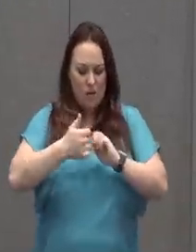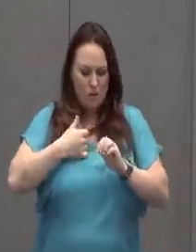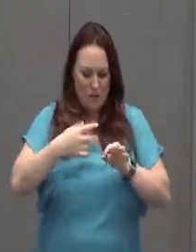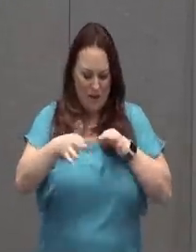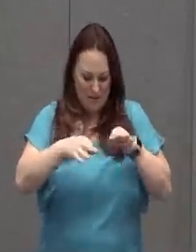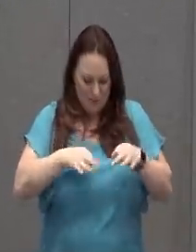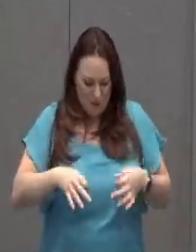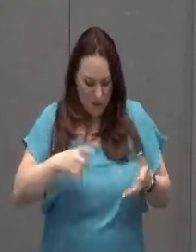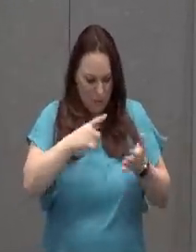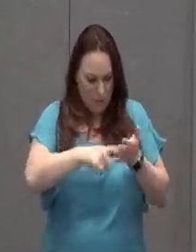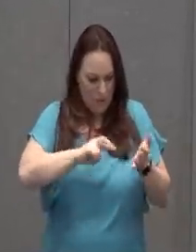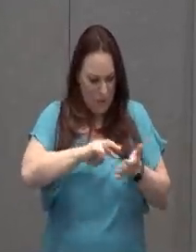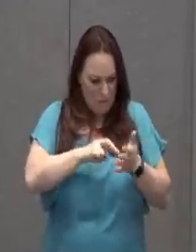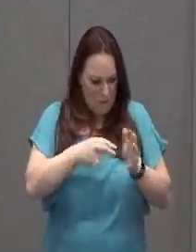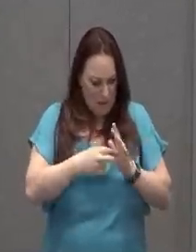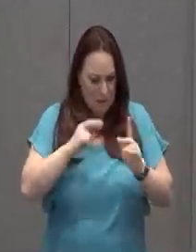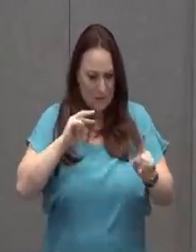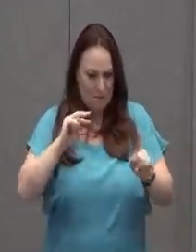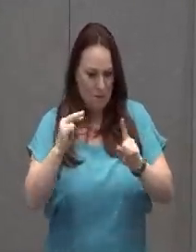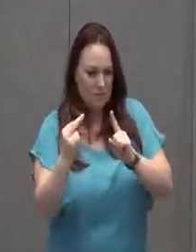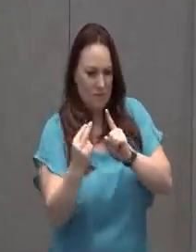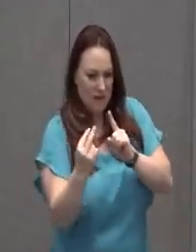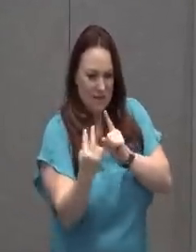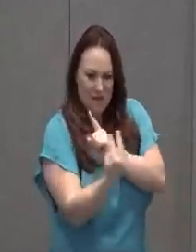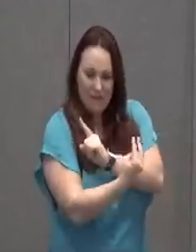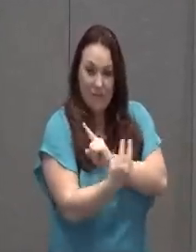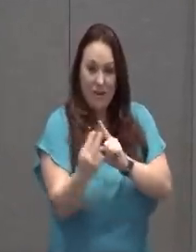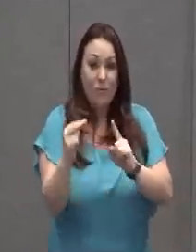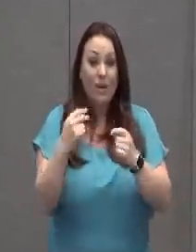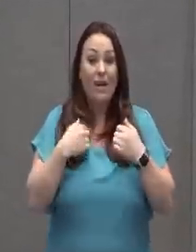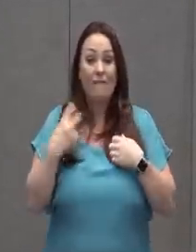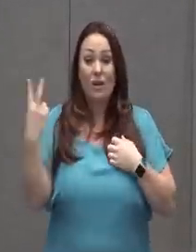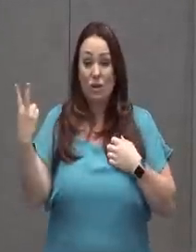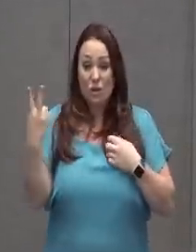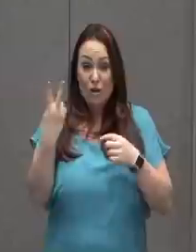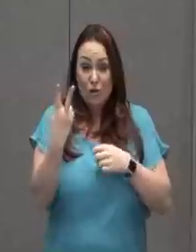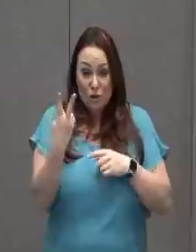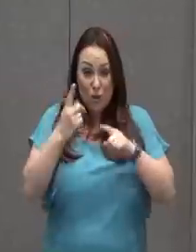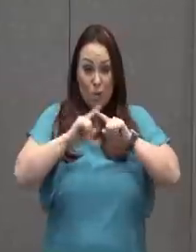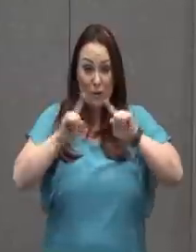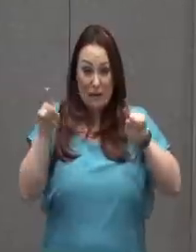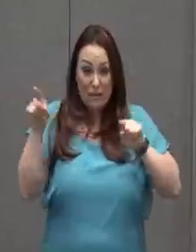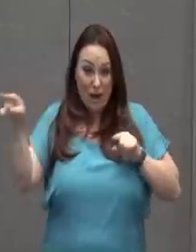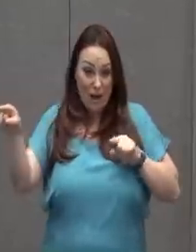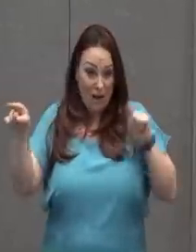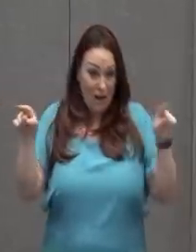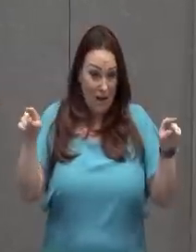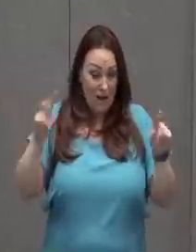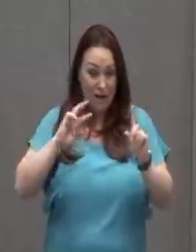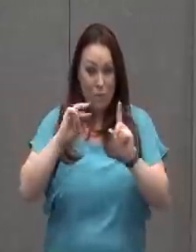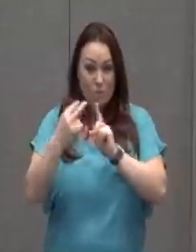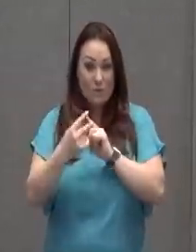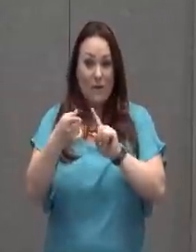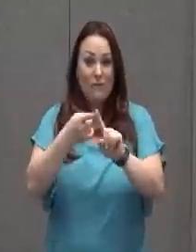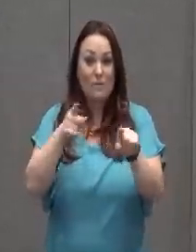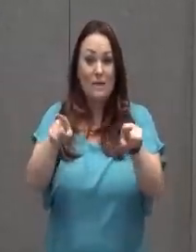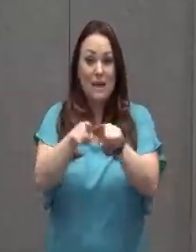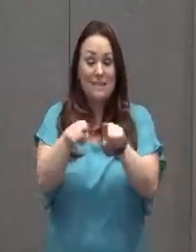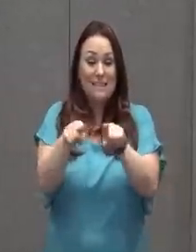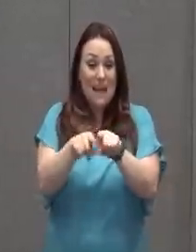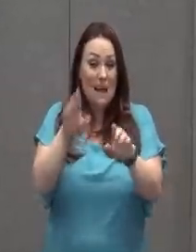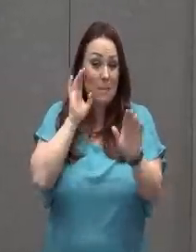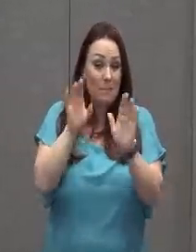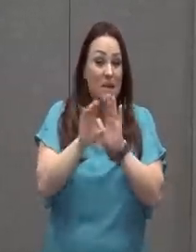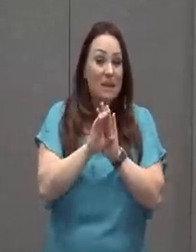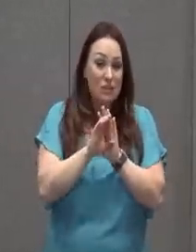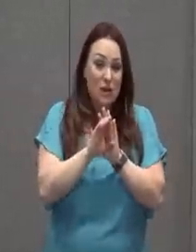do I explain what a perspective is? And here we have two separate perspectives on the same image. I'm super excited right